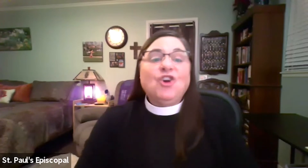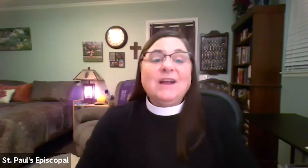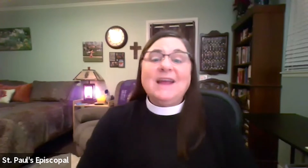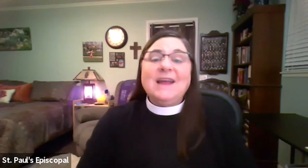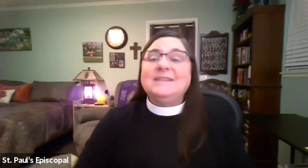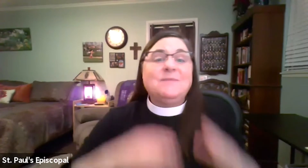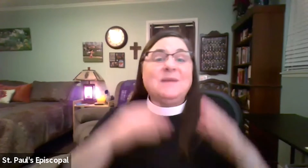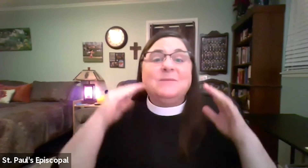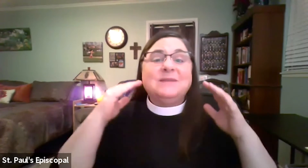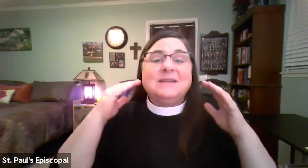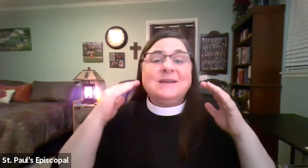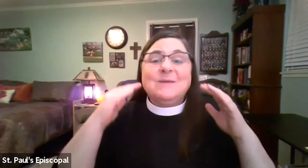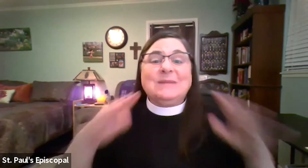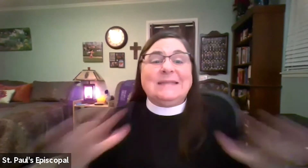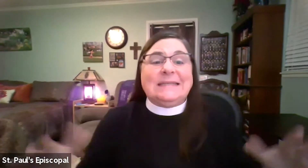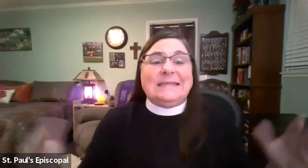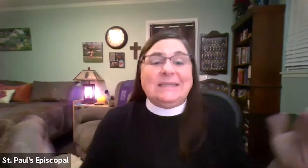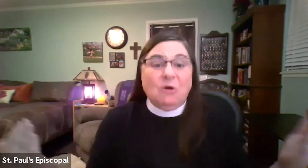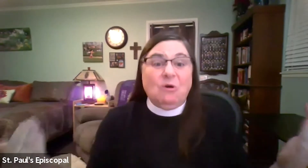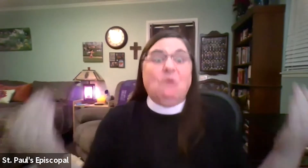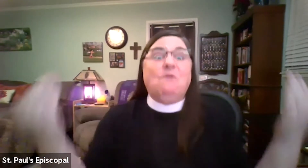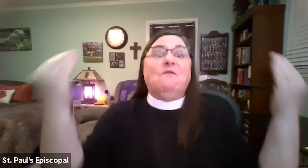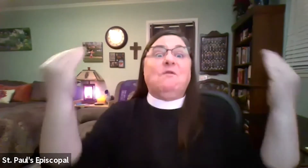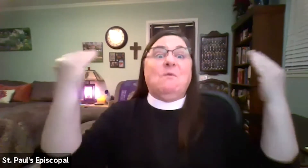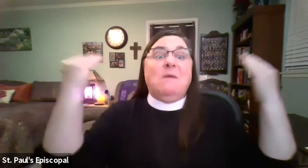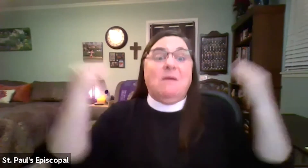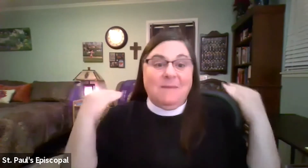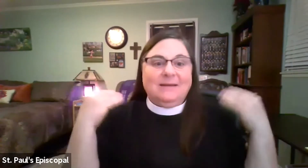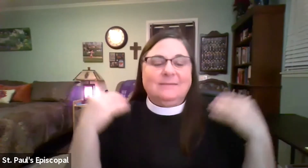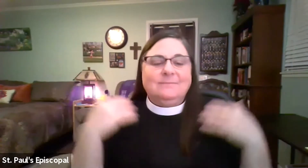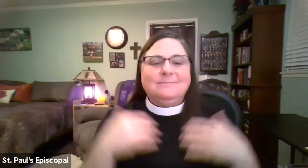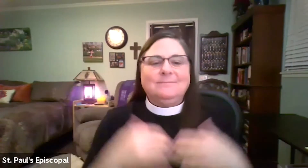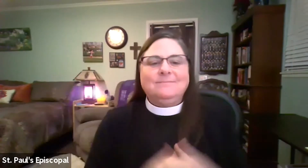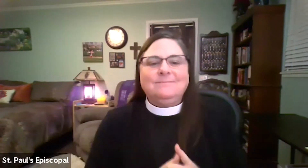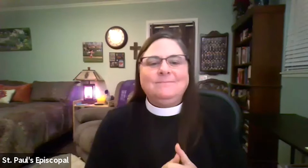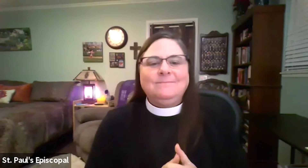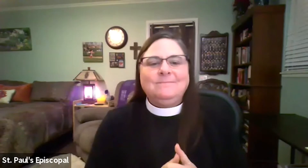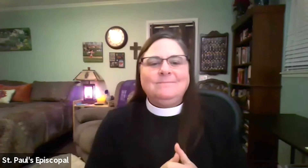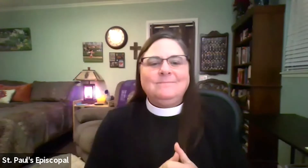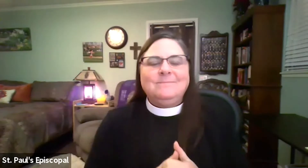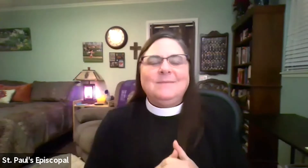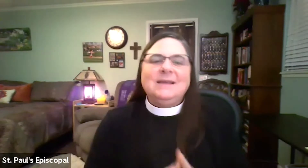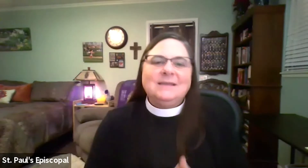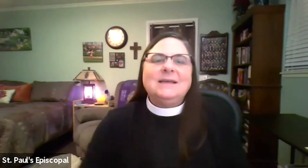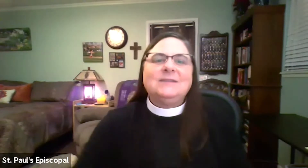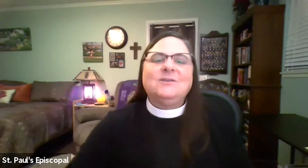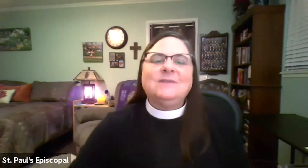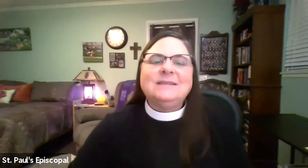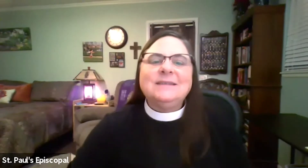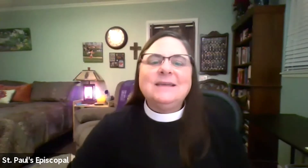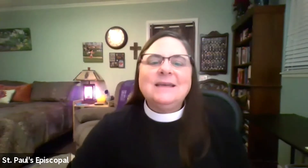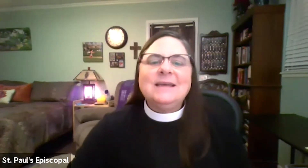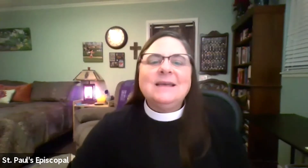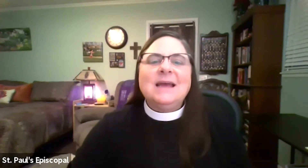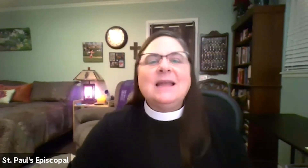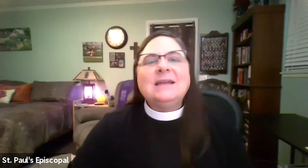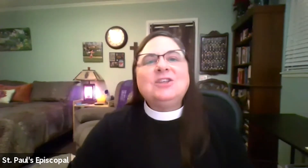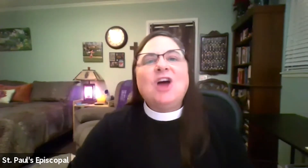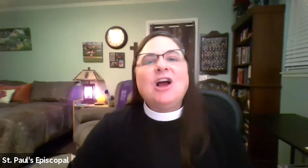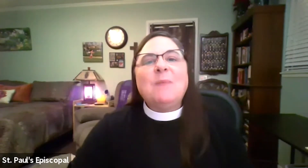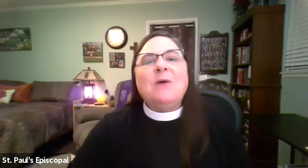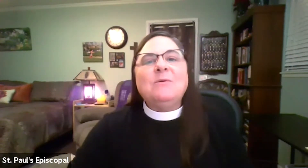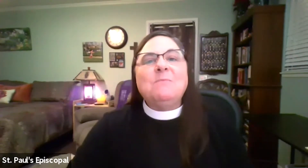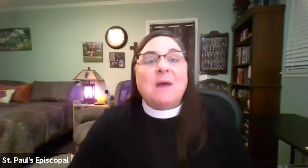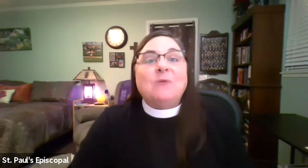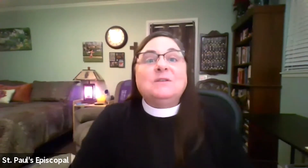and hurricanes, and it becomes completely overwhelming. In today's service, I'd like to